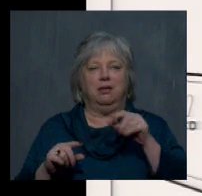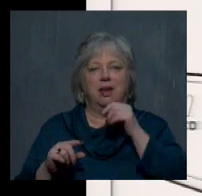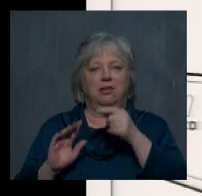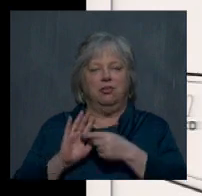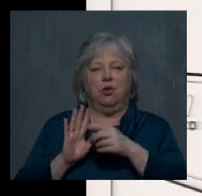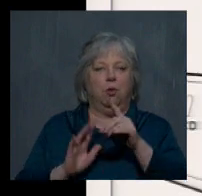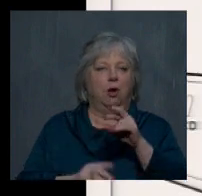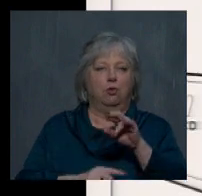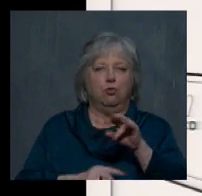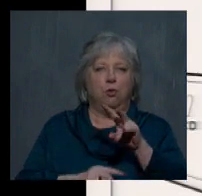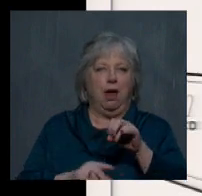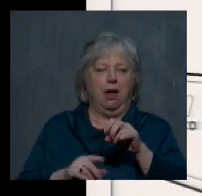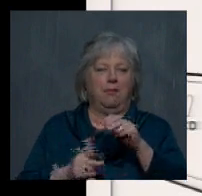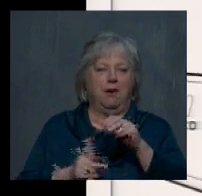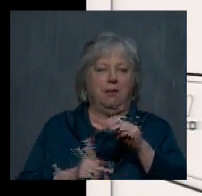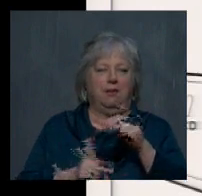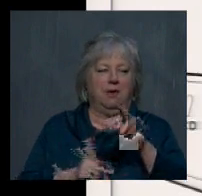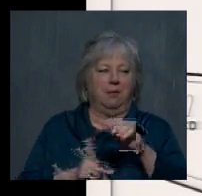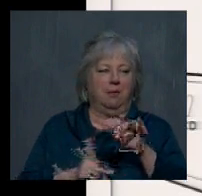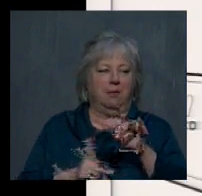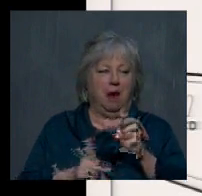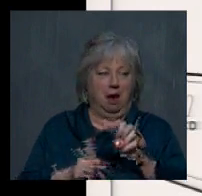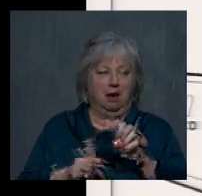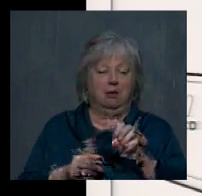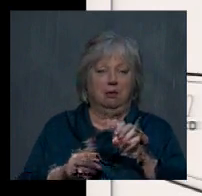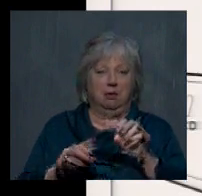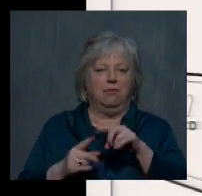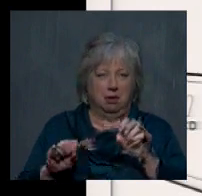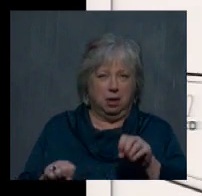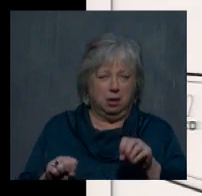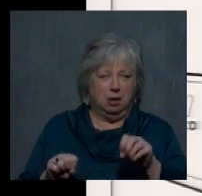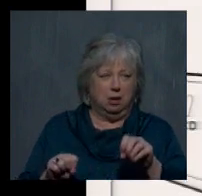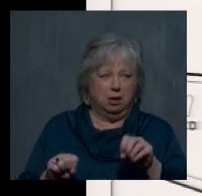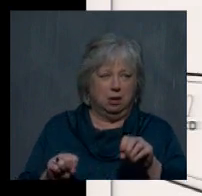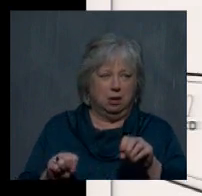it about Mapleville Pike, so that